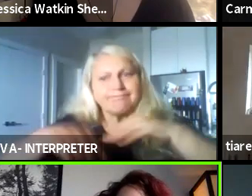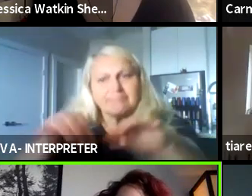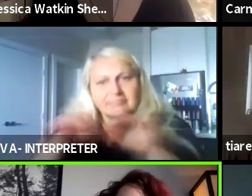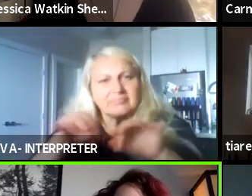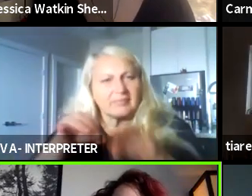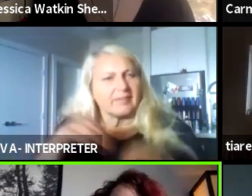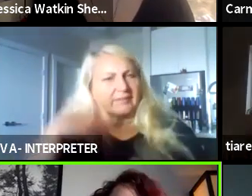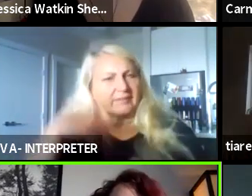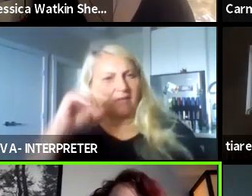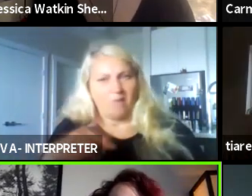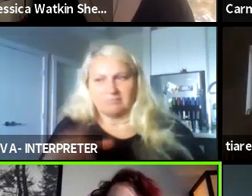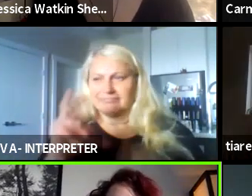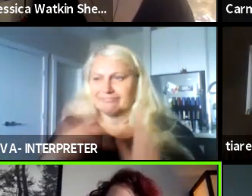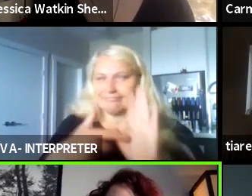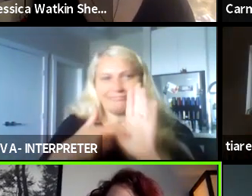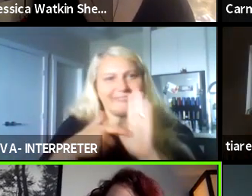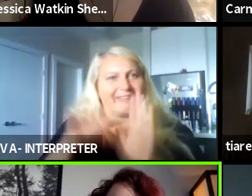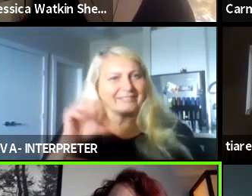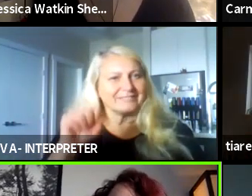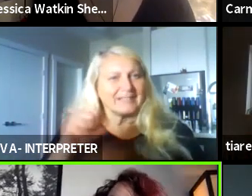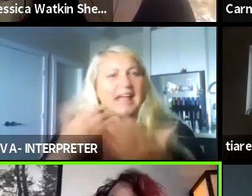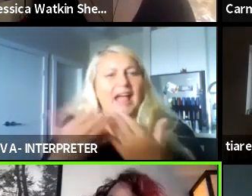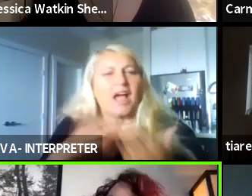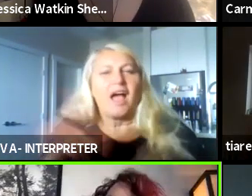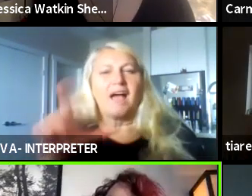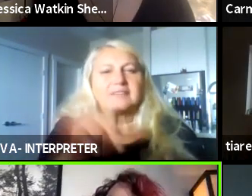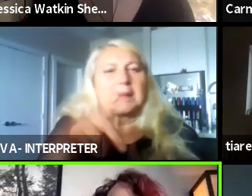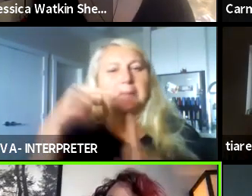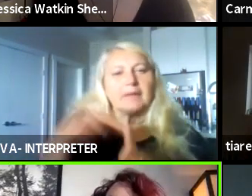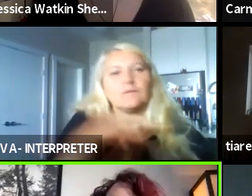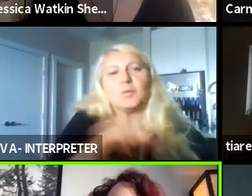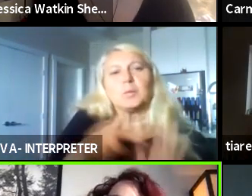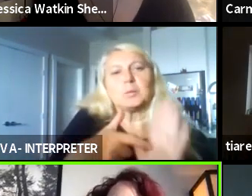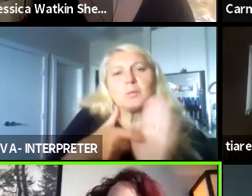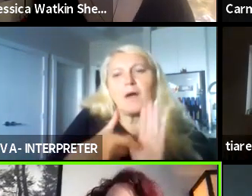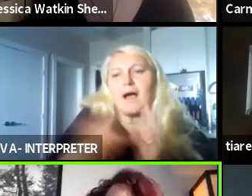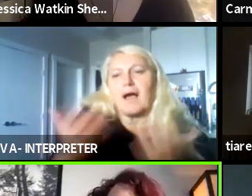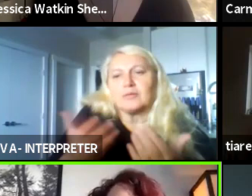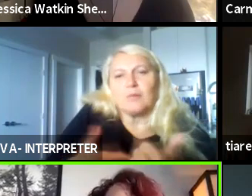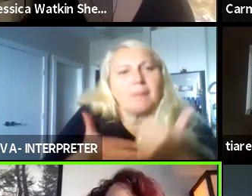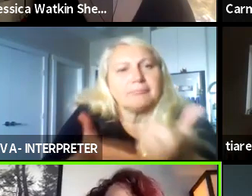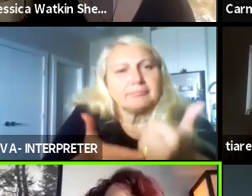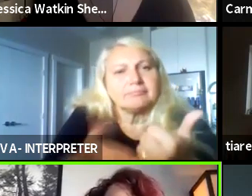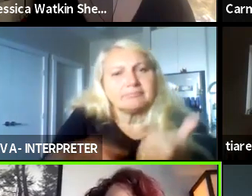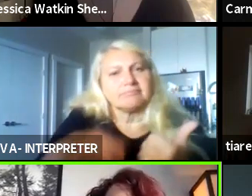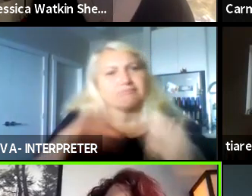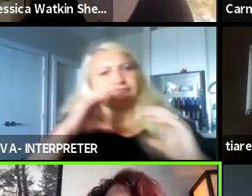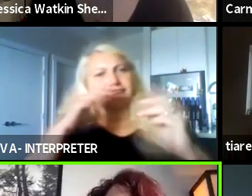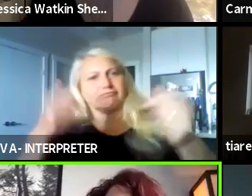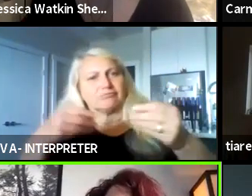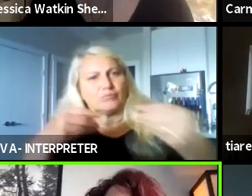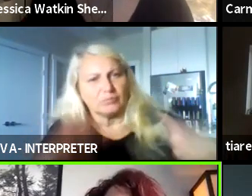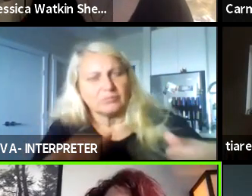check-in, even though we ask specifically about access. But just to highlight, which many of you may